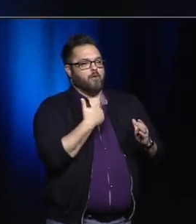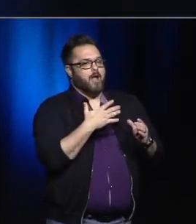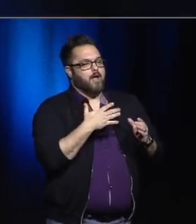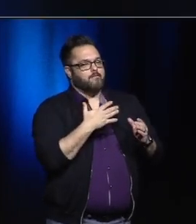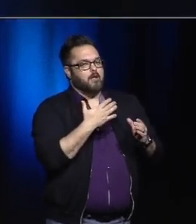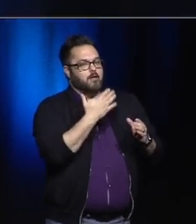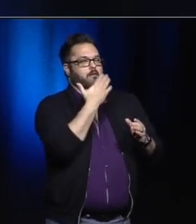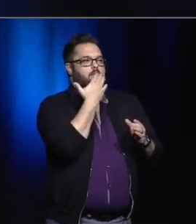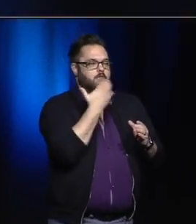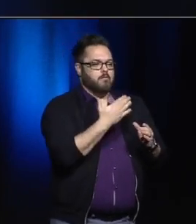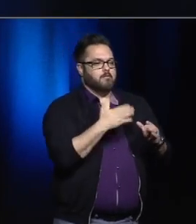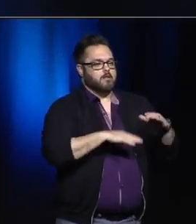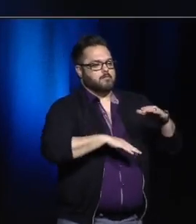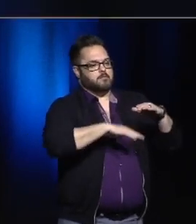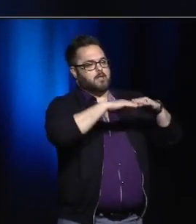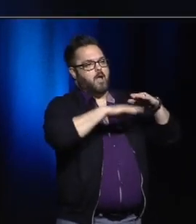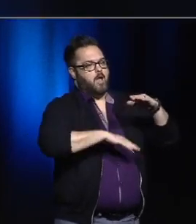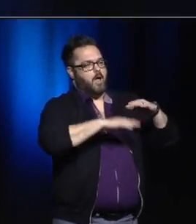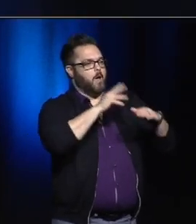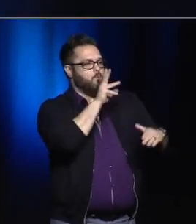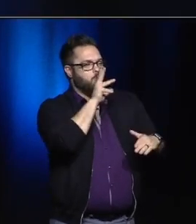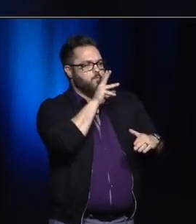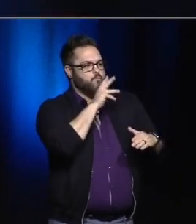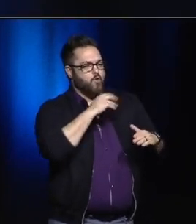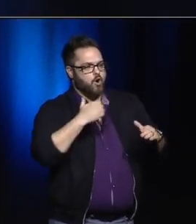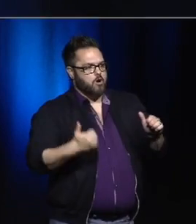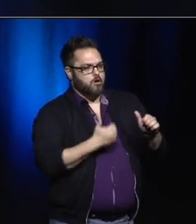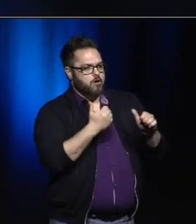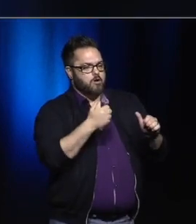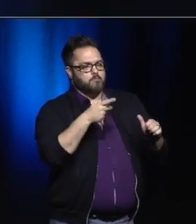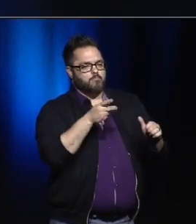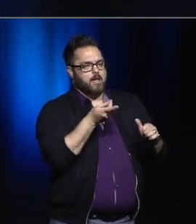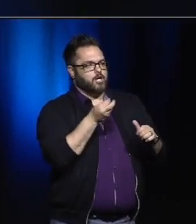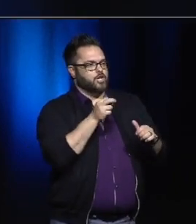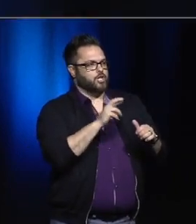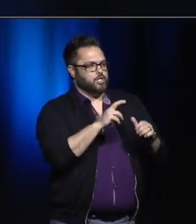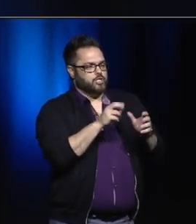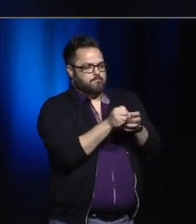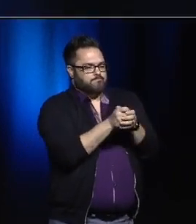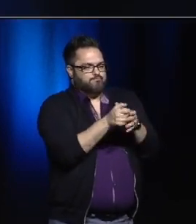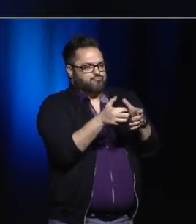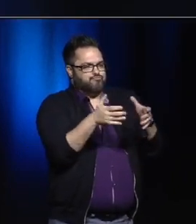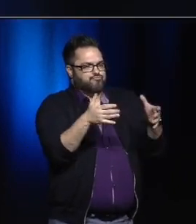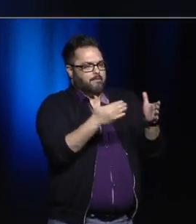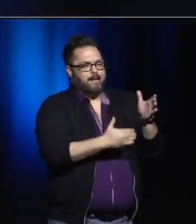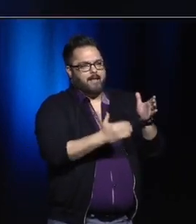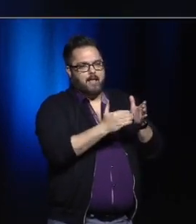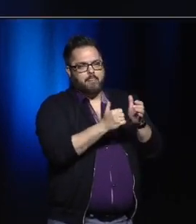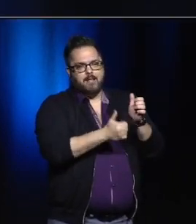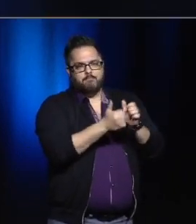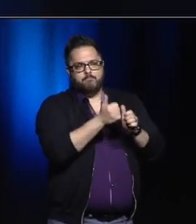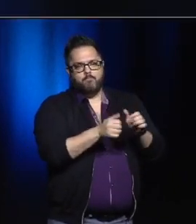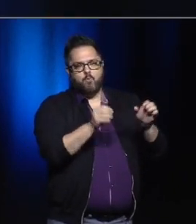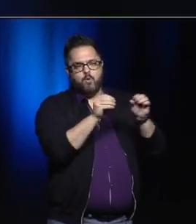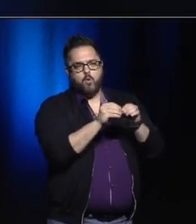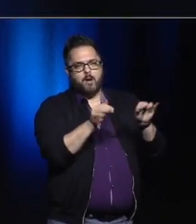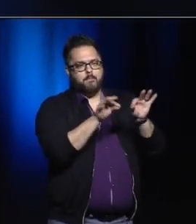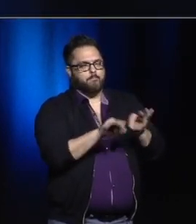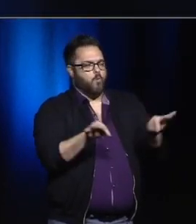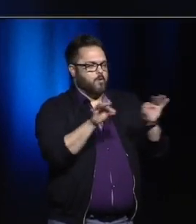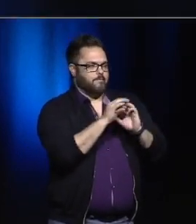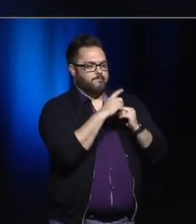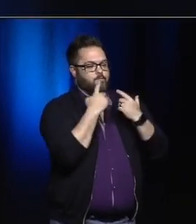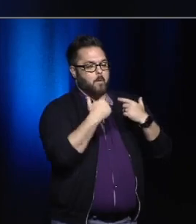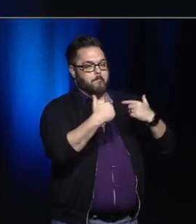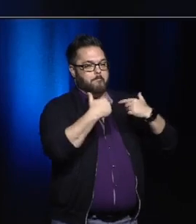top-order predator along that coast again, because that's a big loss to that ecosystem. But it is an interesting thing, and there's a lot of really cool work going